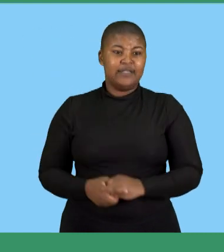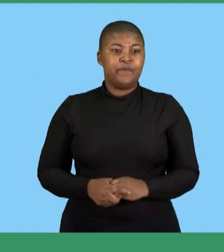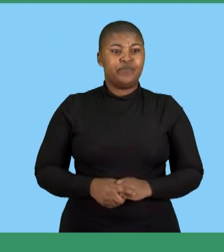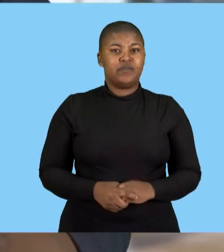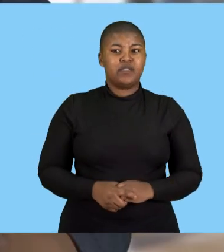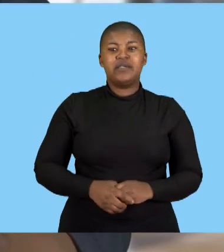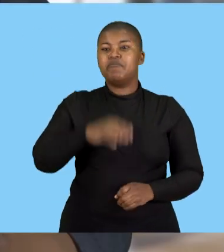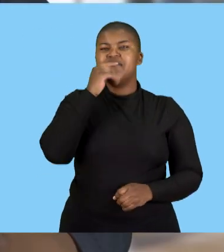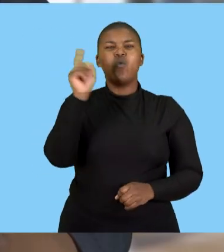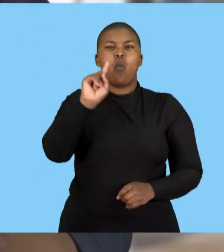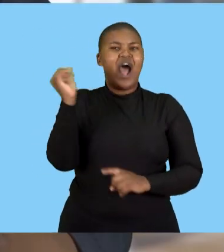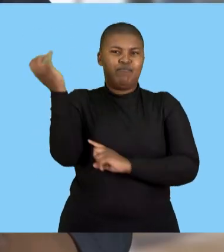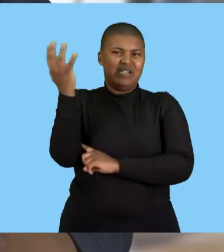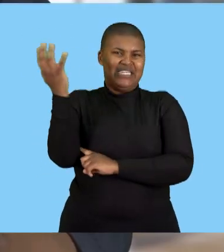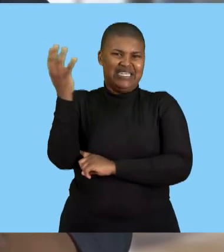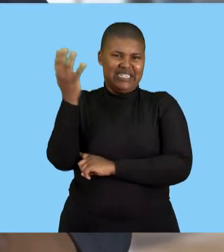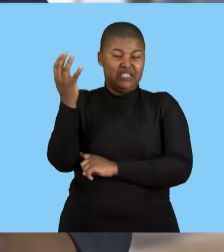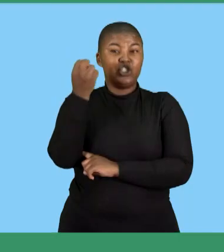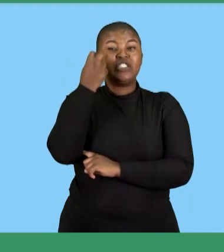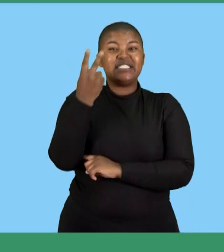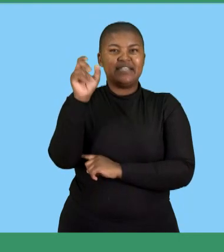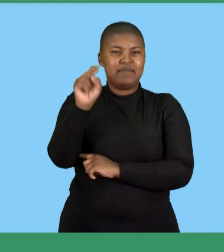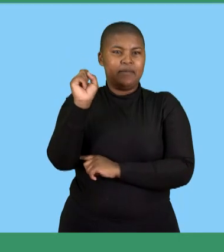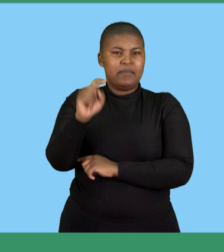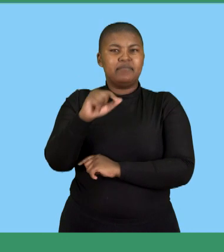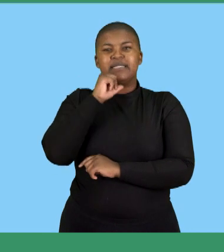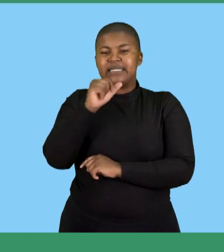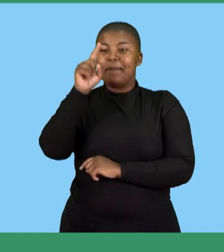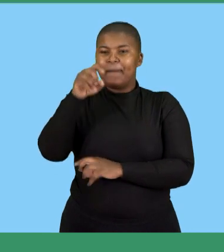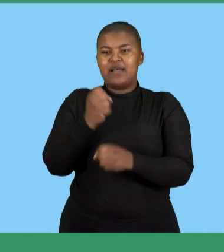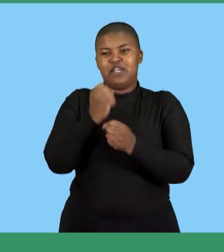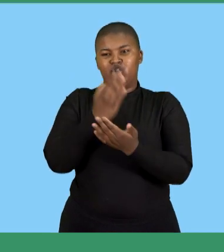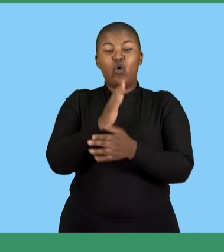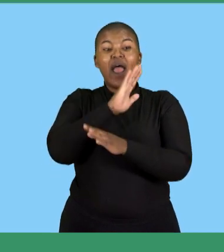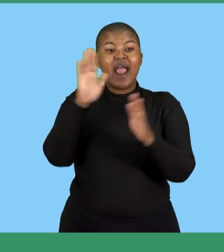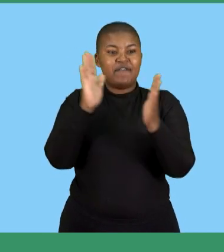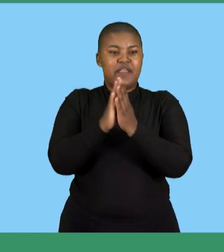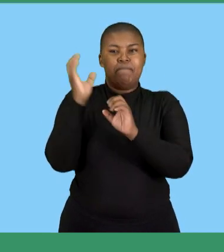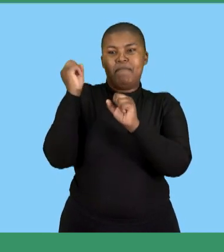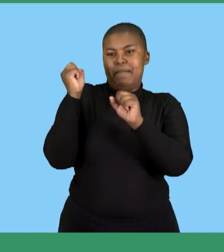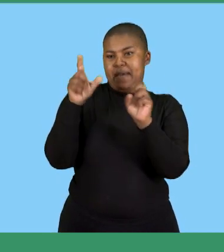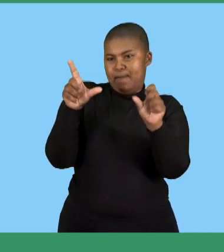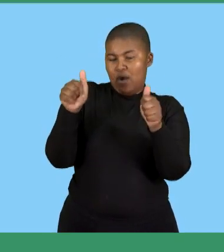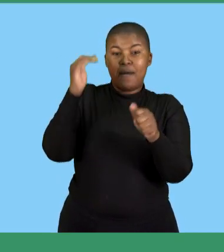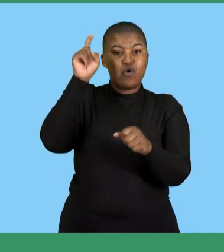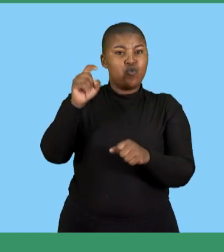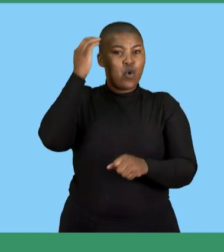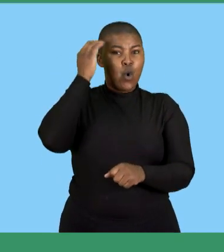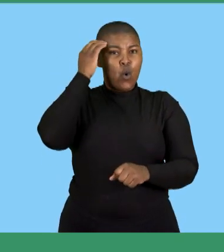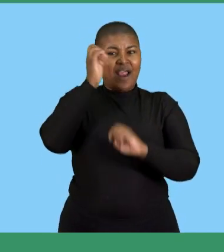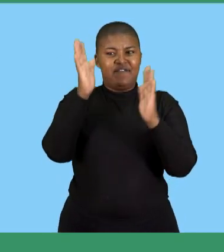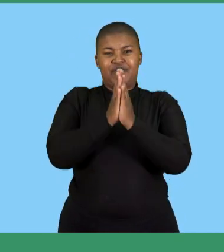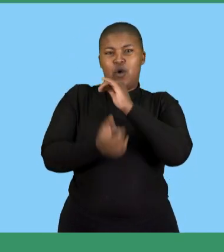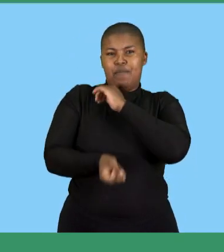with what is to be presented. So hence here we say they need to be fully conversant and they need to know what is